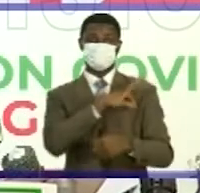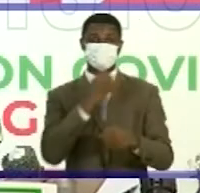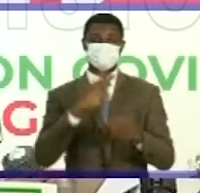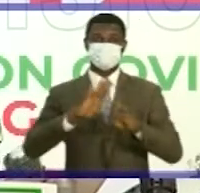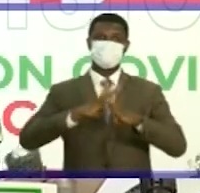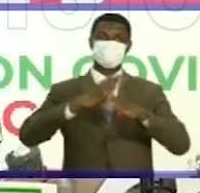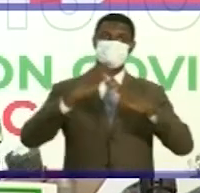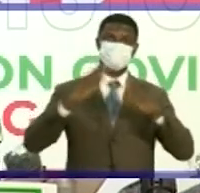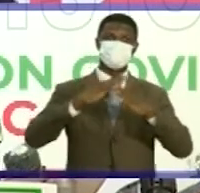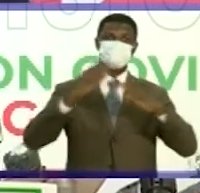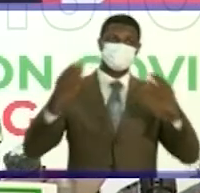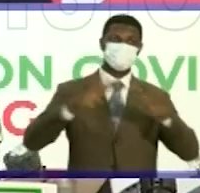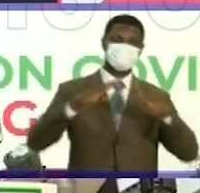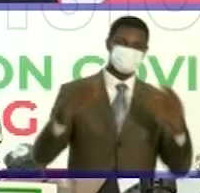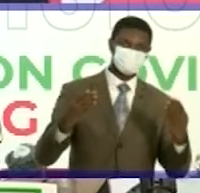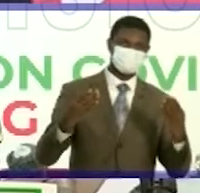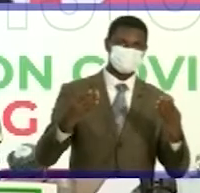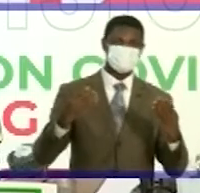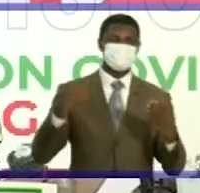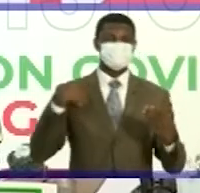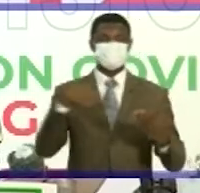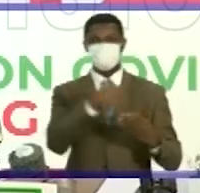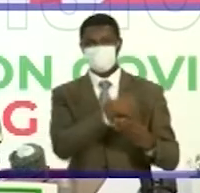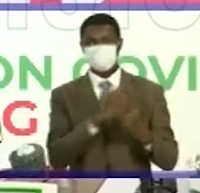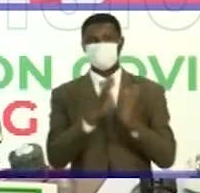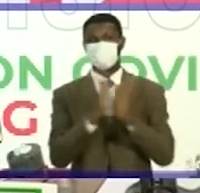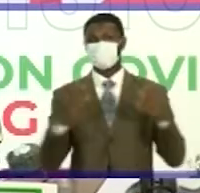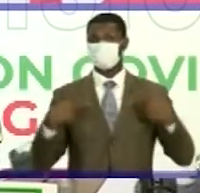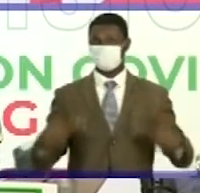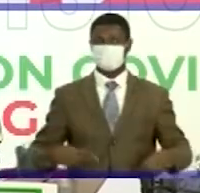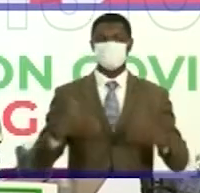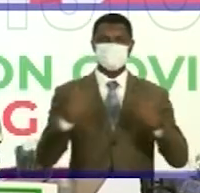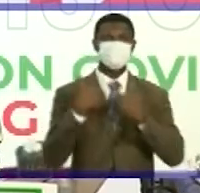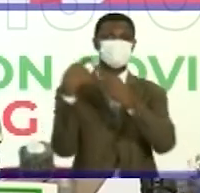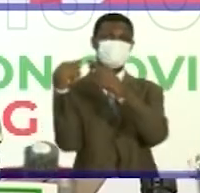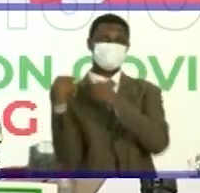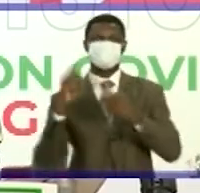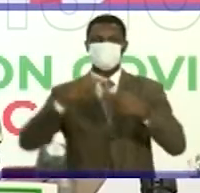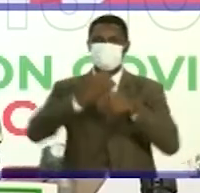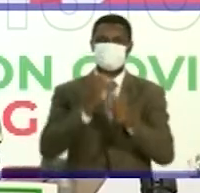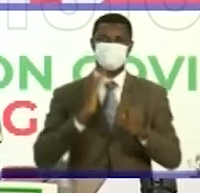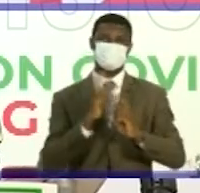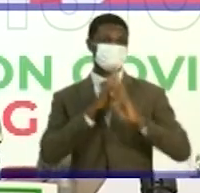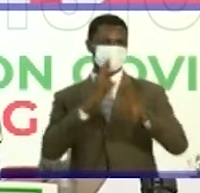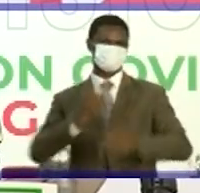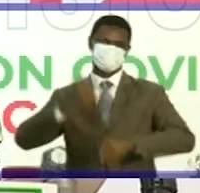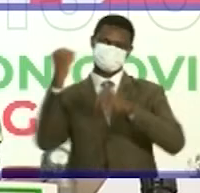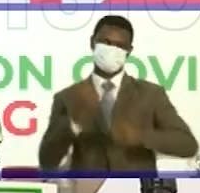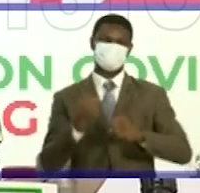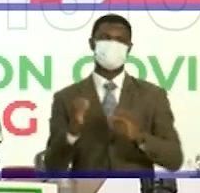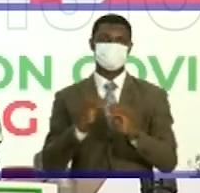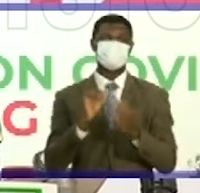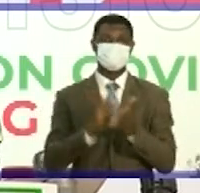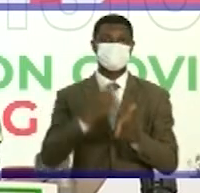implemented, we on the public health side had a responsibility to strengthen our response. And so that's what we're going to do